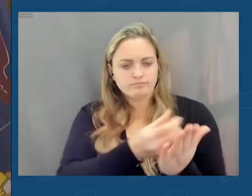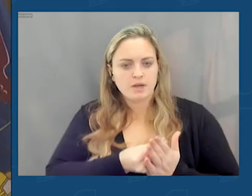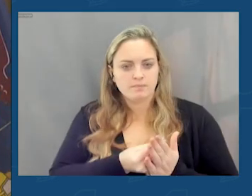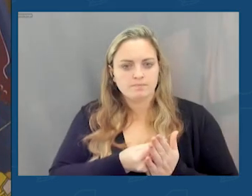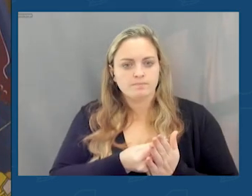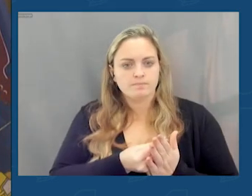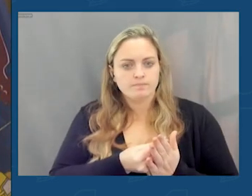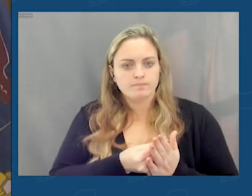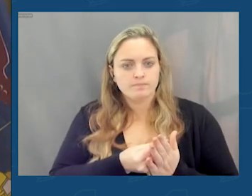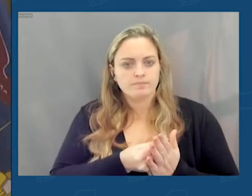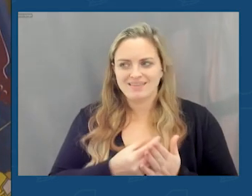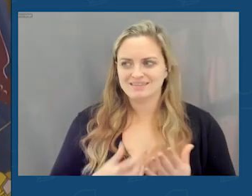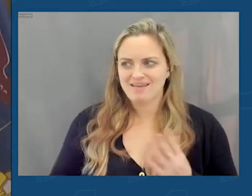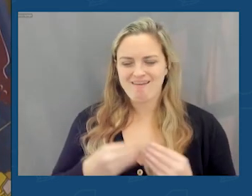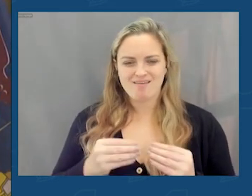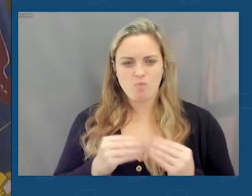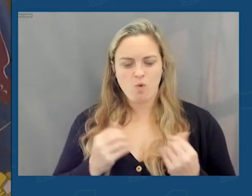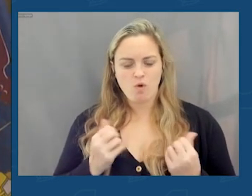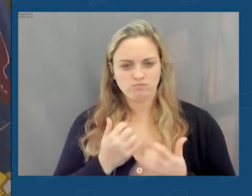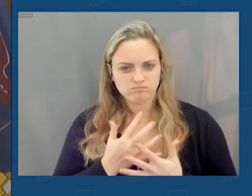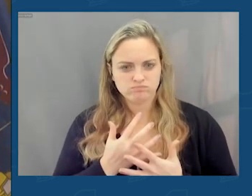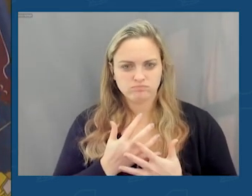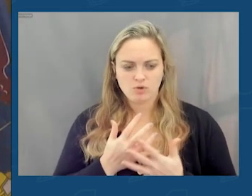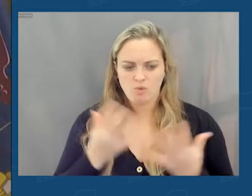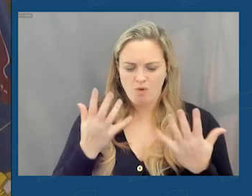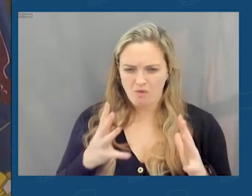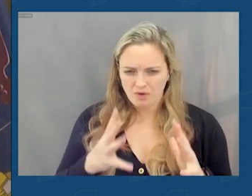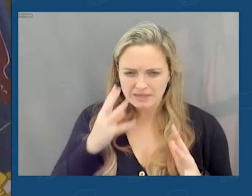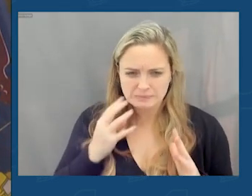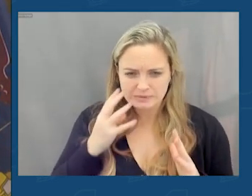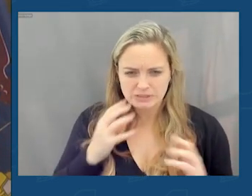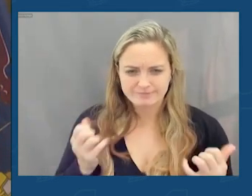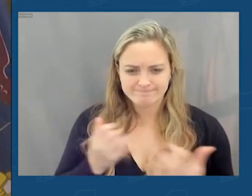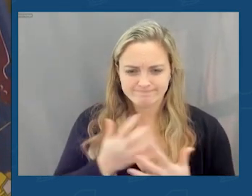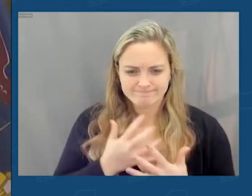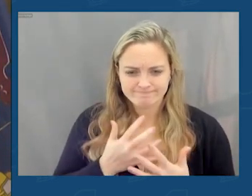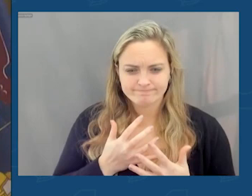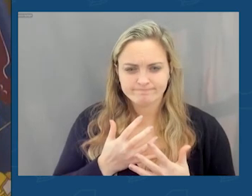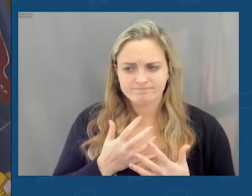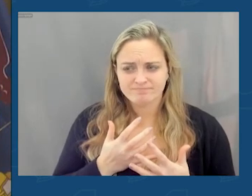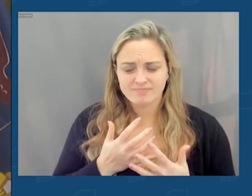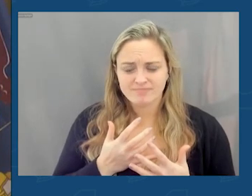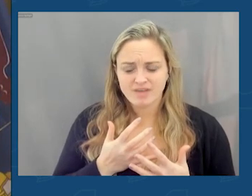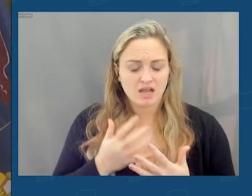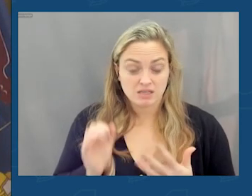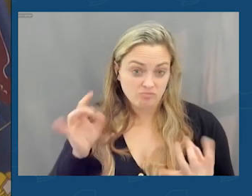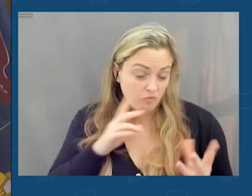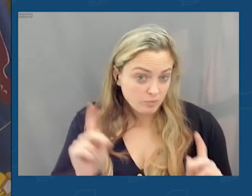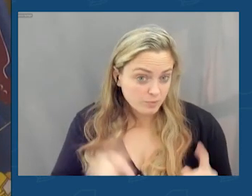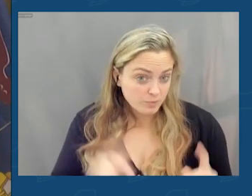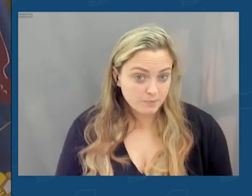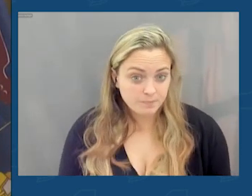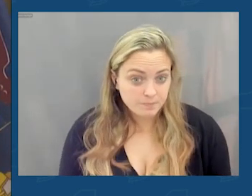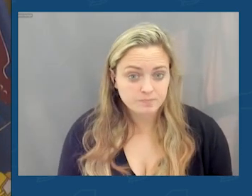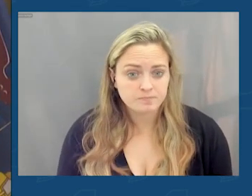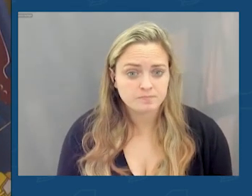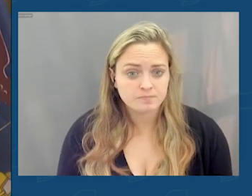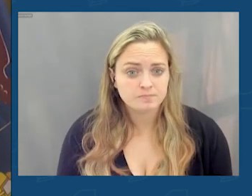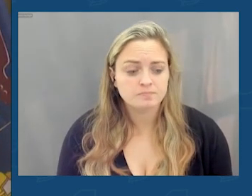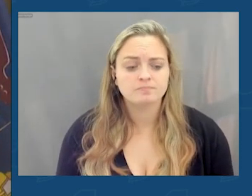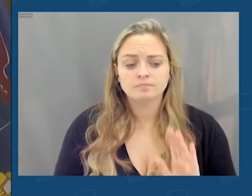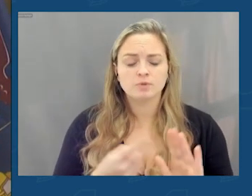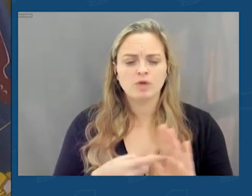more misery to existing misery. And that's all-consuming, and it's frightening for people. And sometimes they just strong-arm